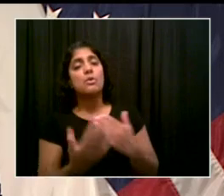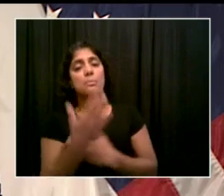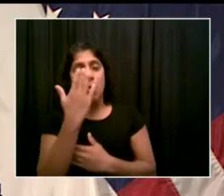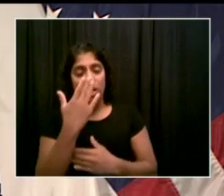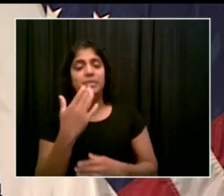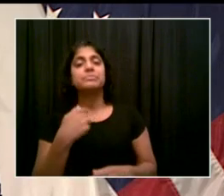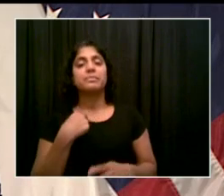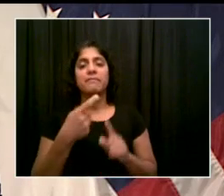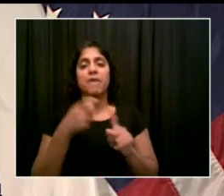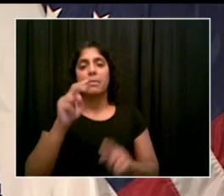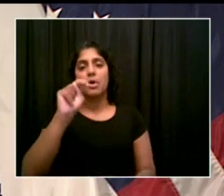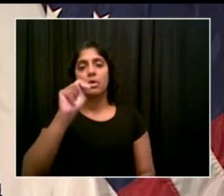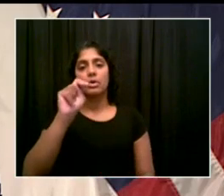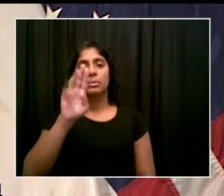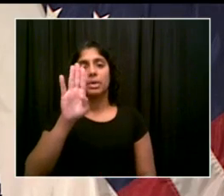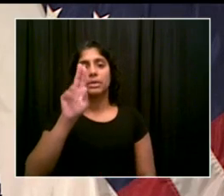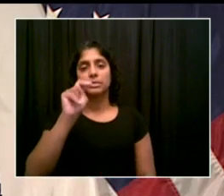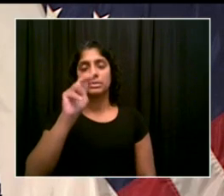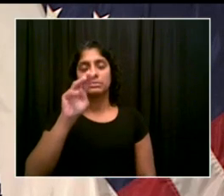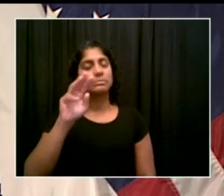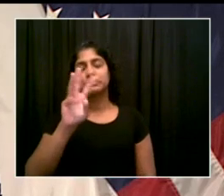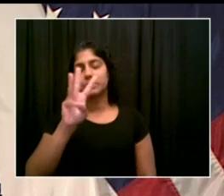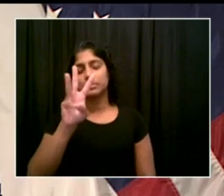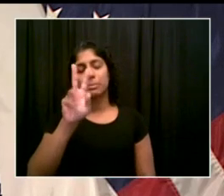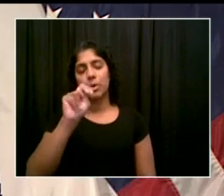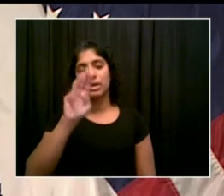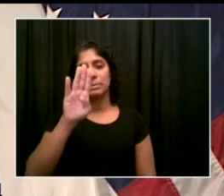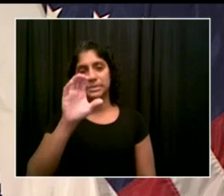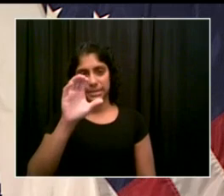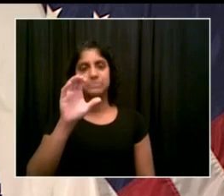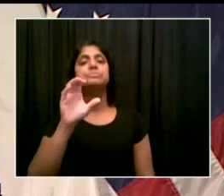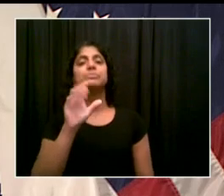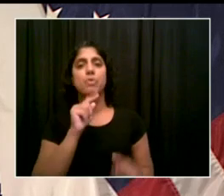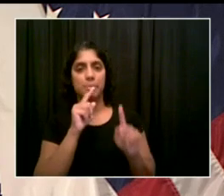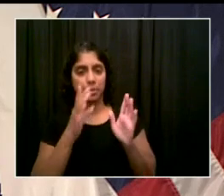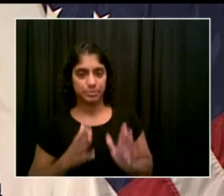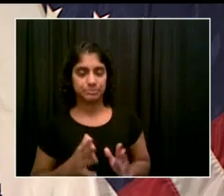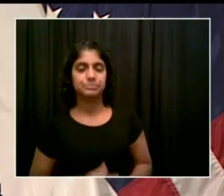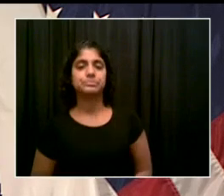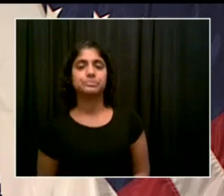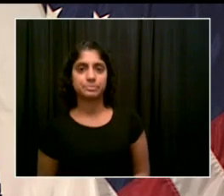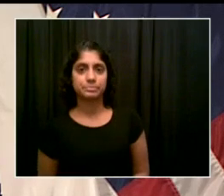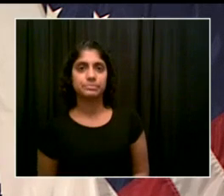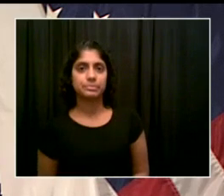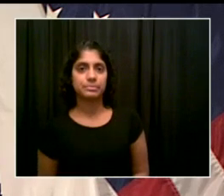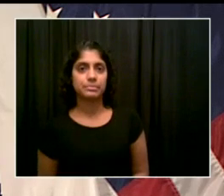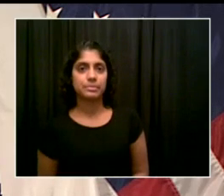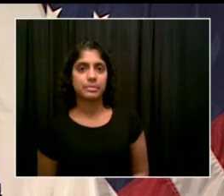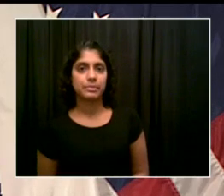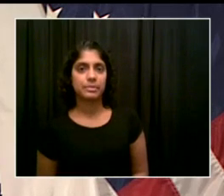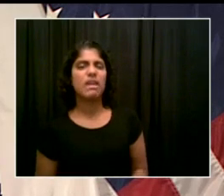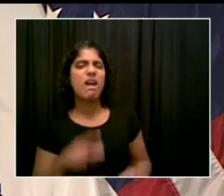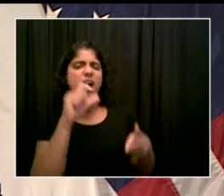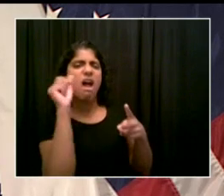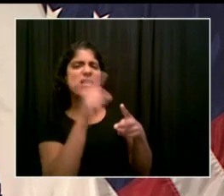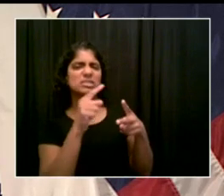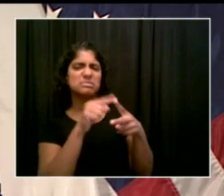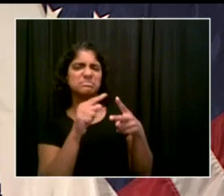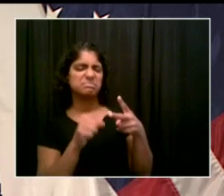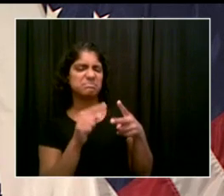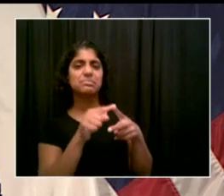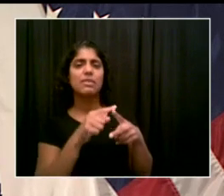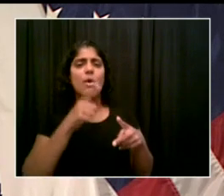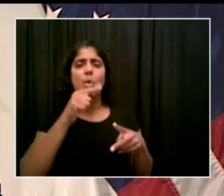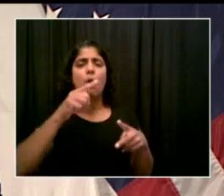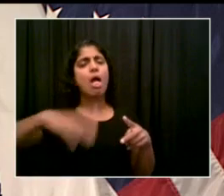get vaccinated to continue that position by simply paying for them to get tested? Doesn't